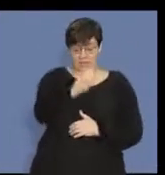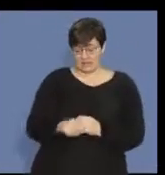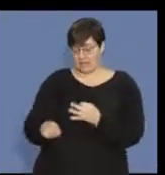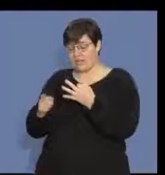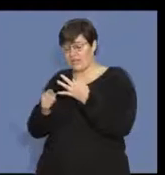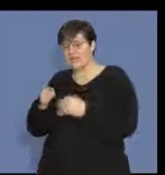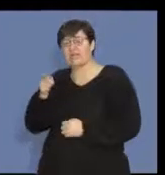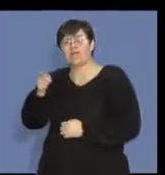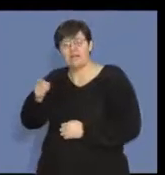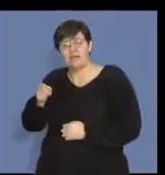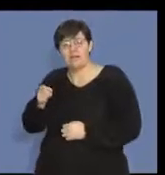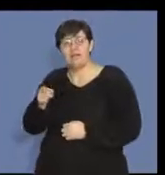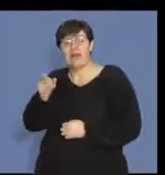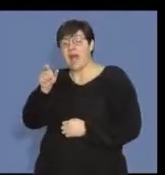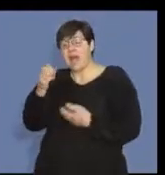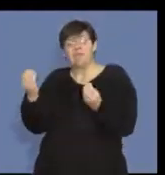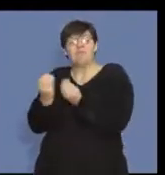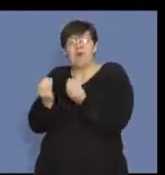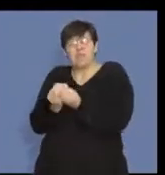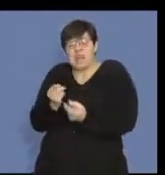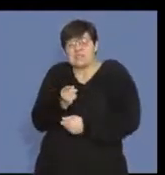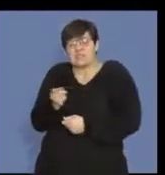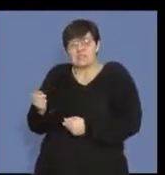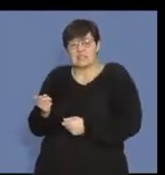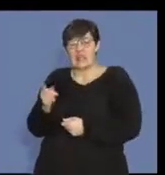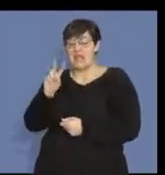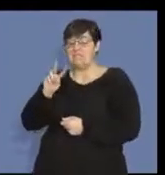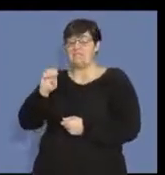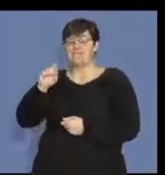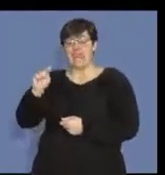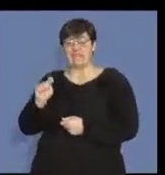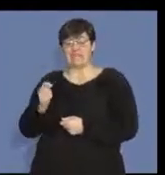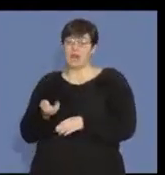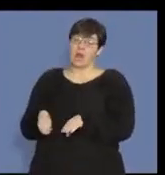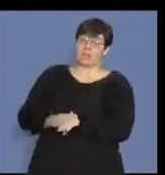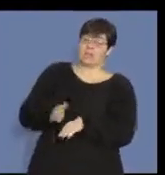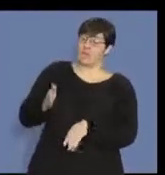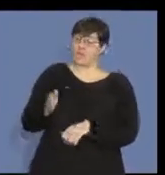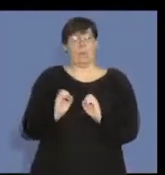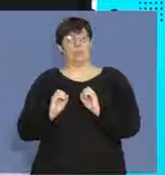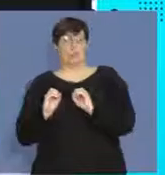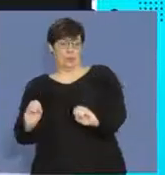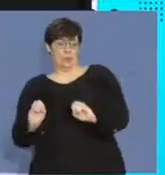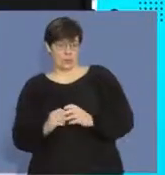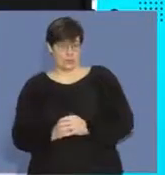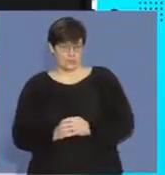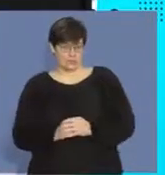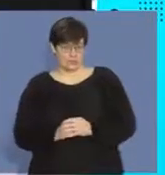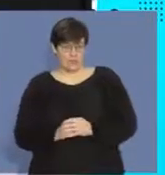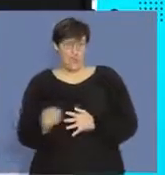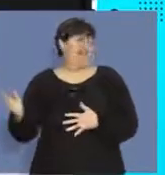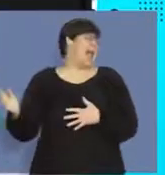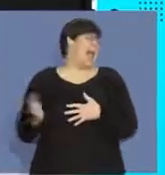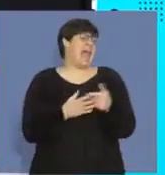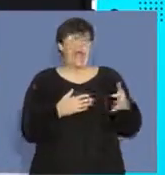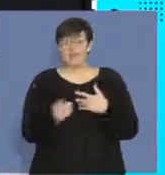here is your VAT exempted. What does this mean? This one means that you will never